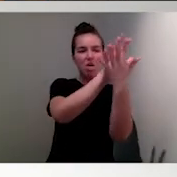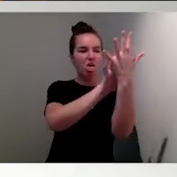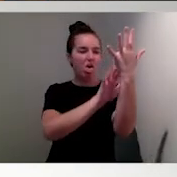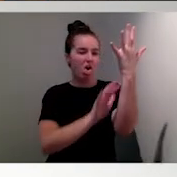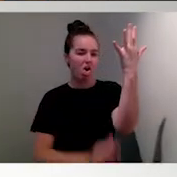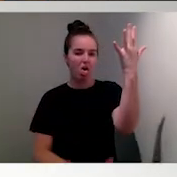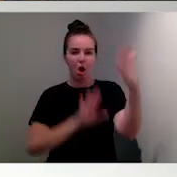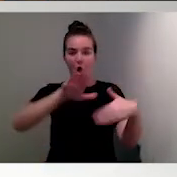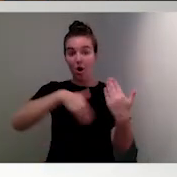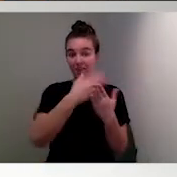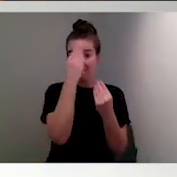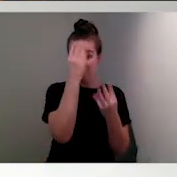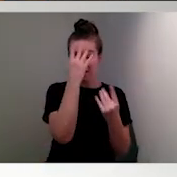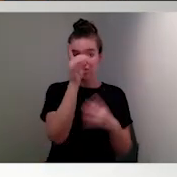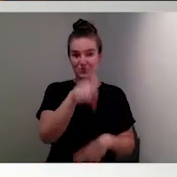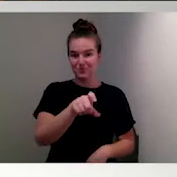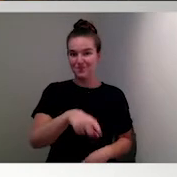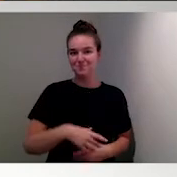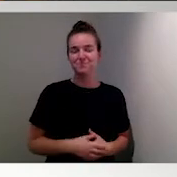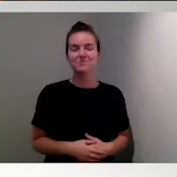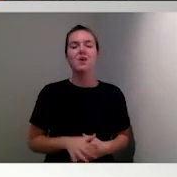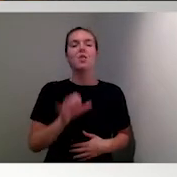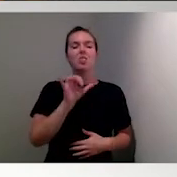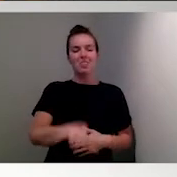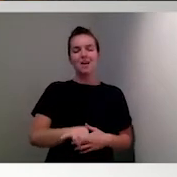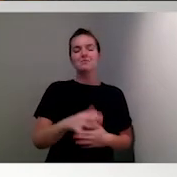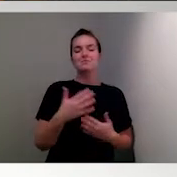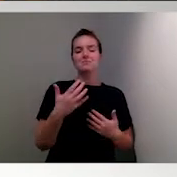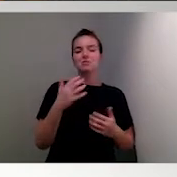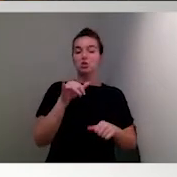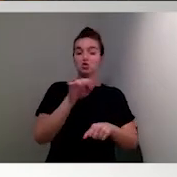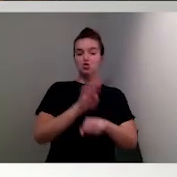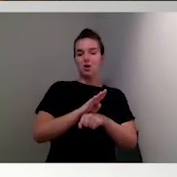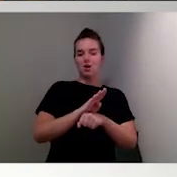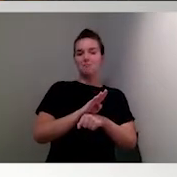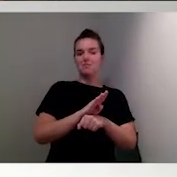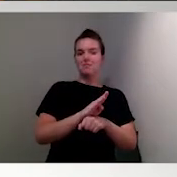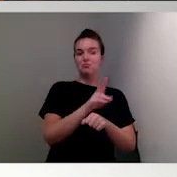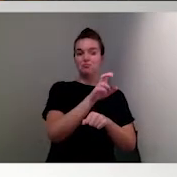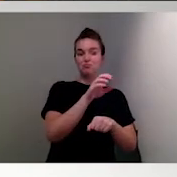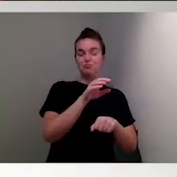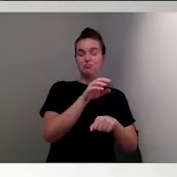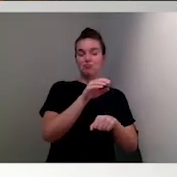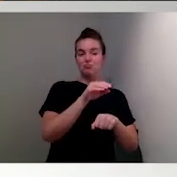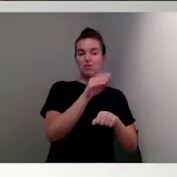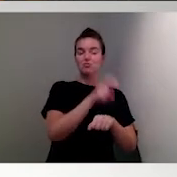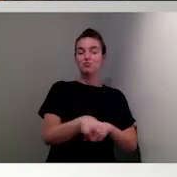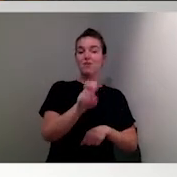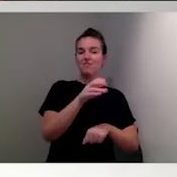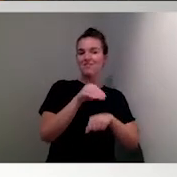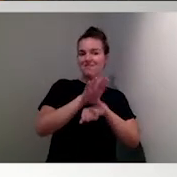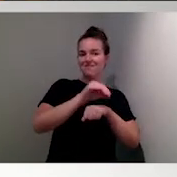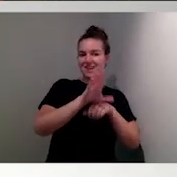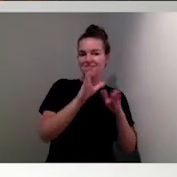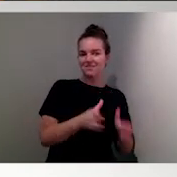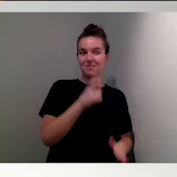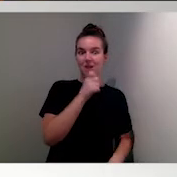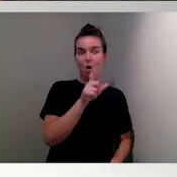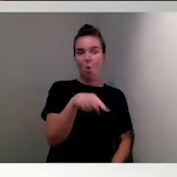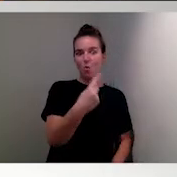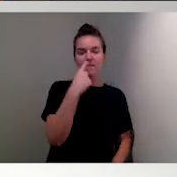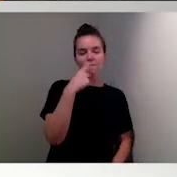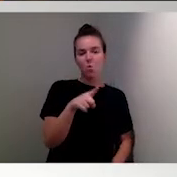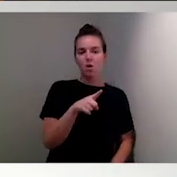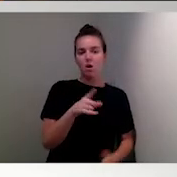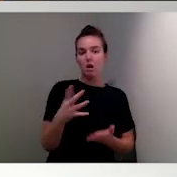help you when you travel. So that's the role of a travel advisor. It's not just so that we can make a commission. I want to talk about that a little bit